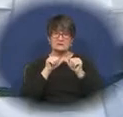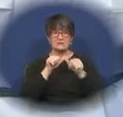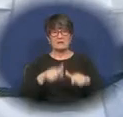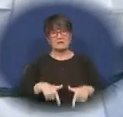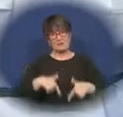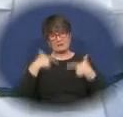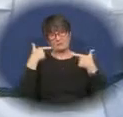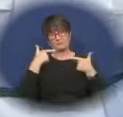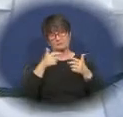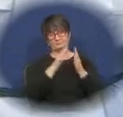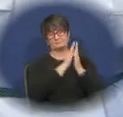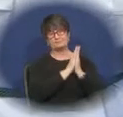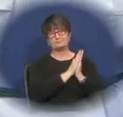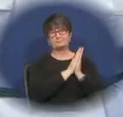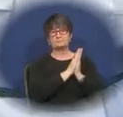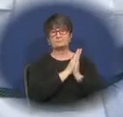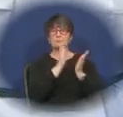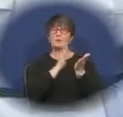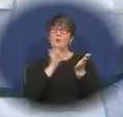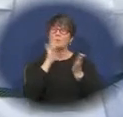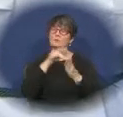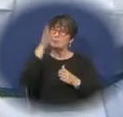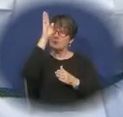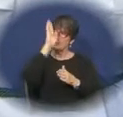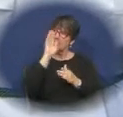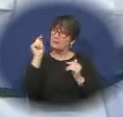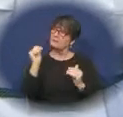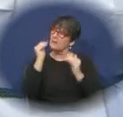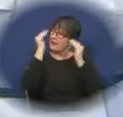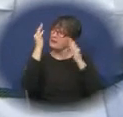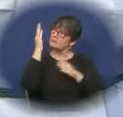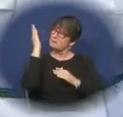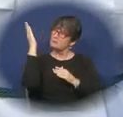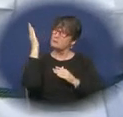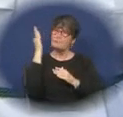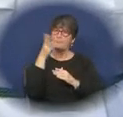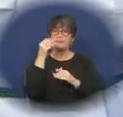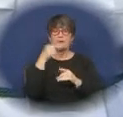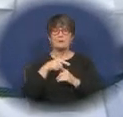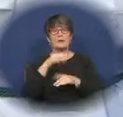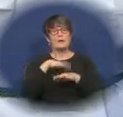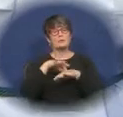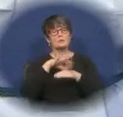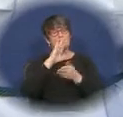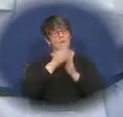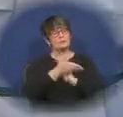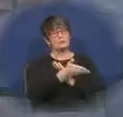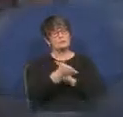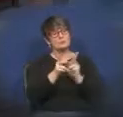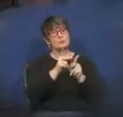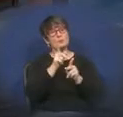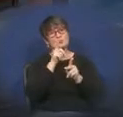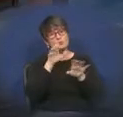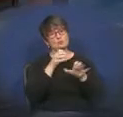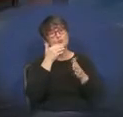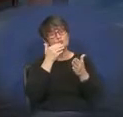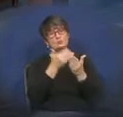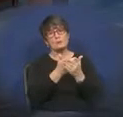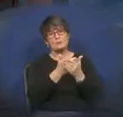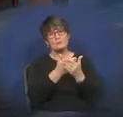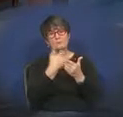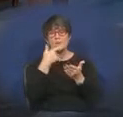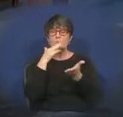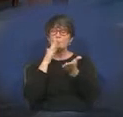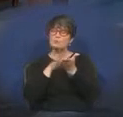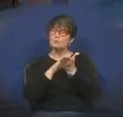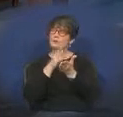life. Amen. Glory to God in the highest, and on earth peace to people of goodwill.